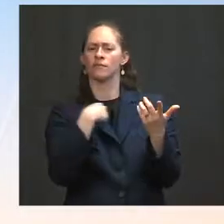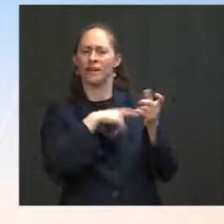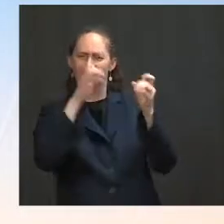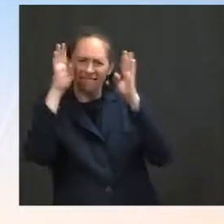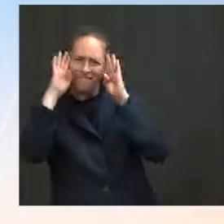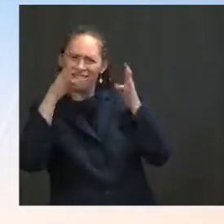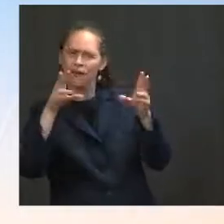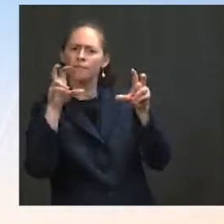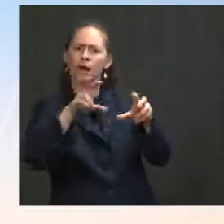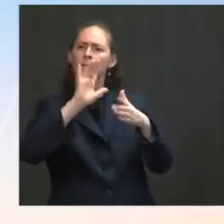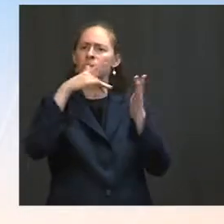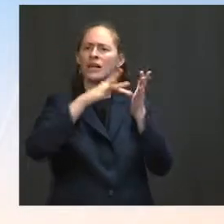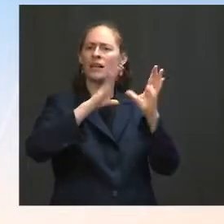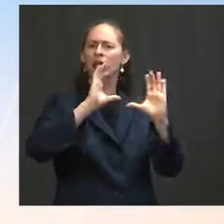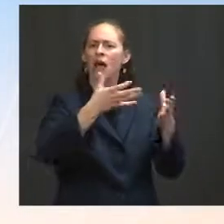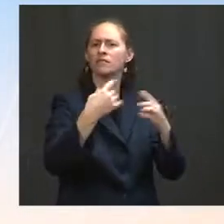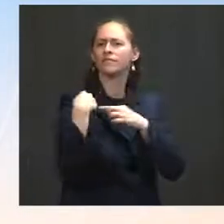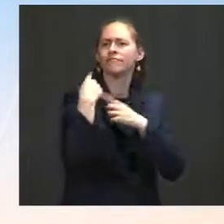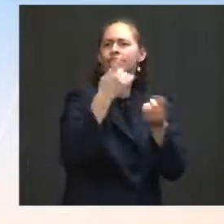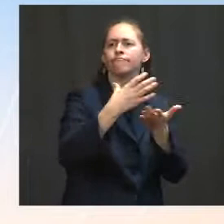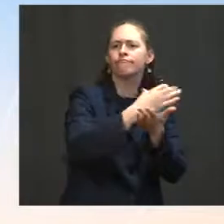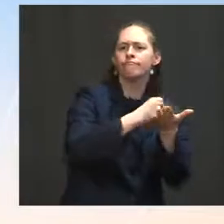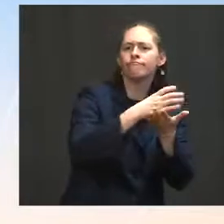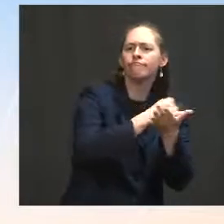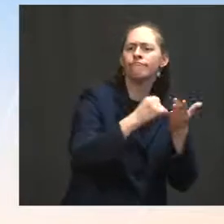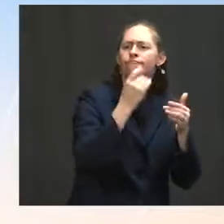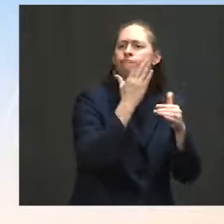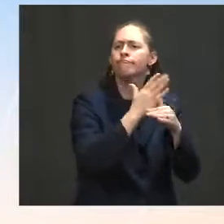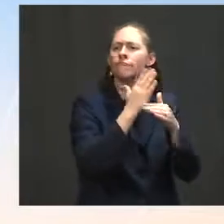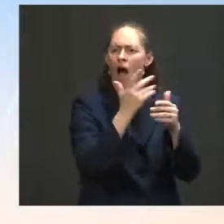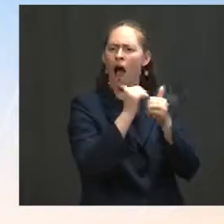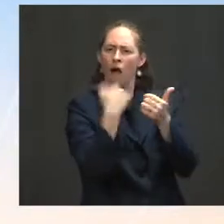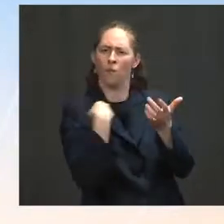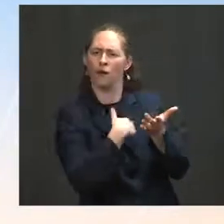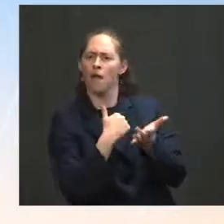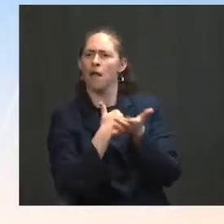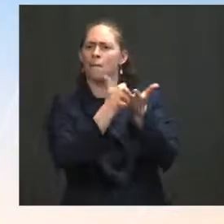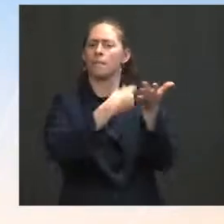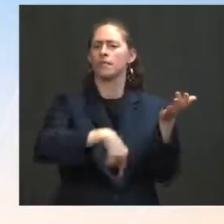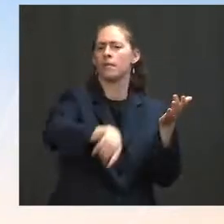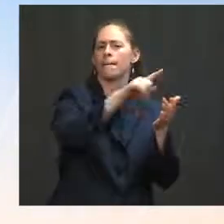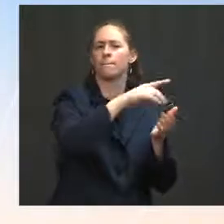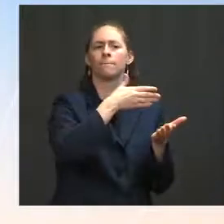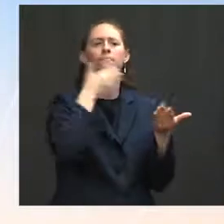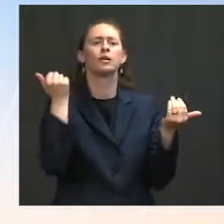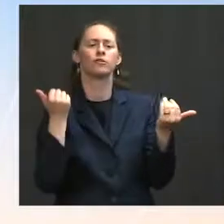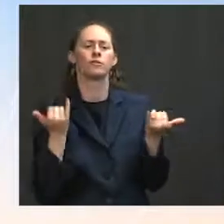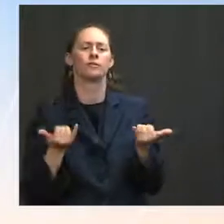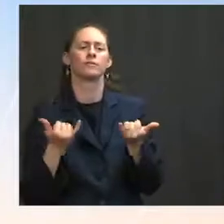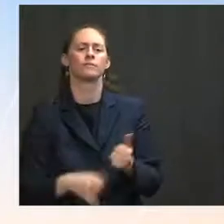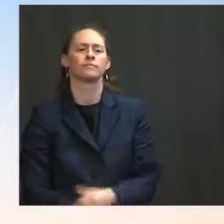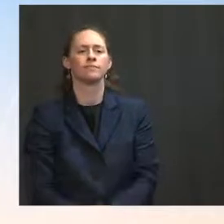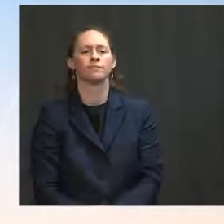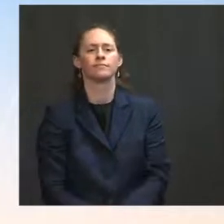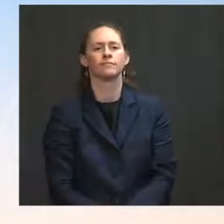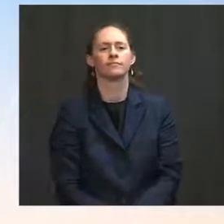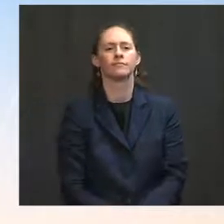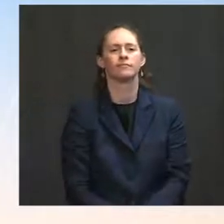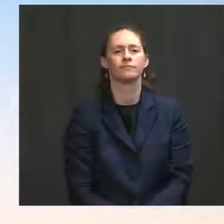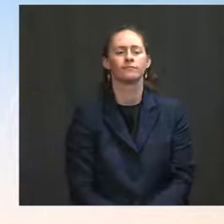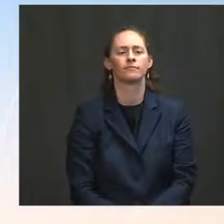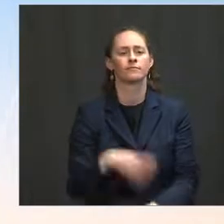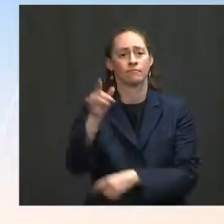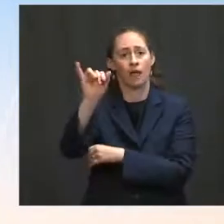help the middle class here in the United States. Yeah. Any reaction to the IMF calling on him to lift the tariffs?